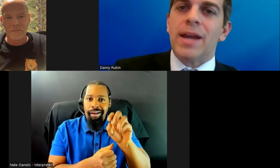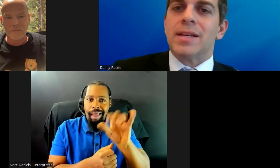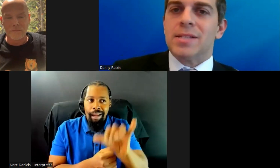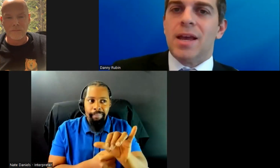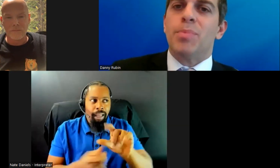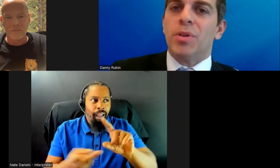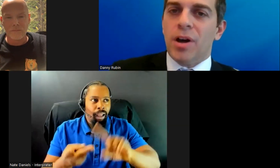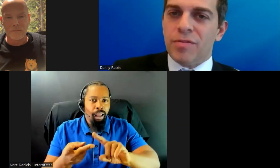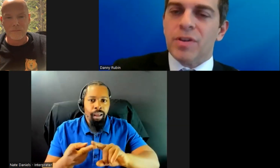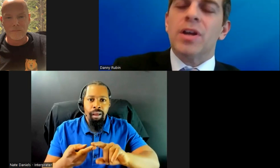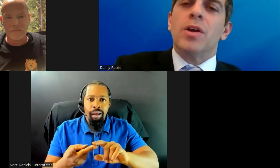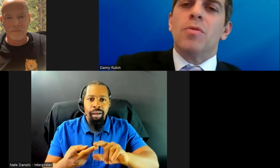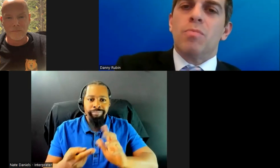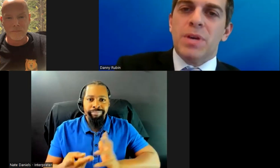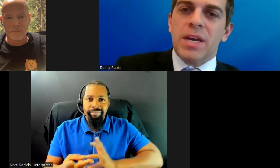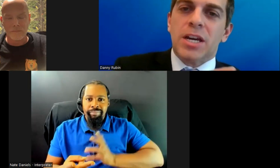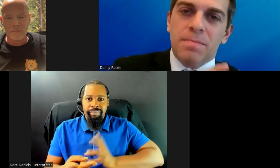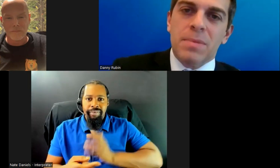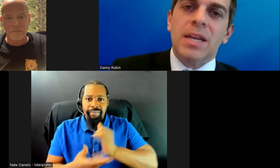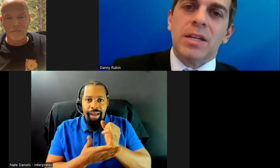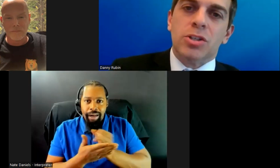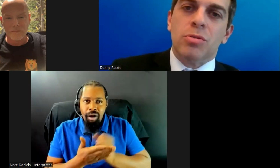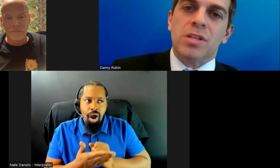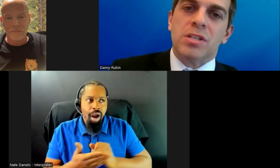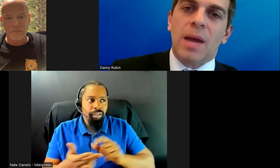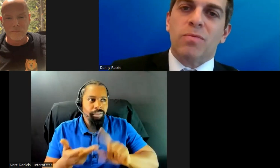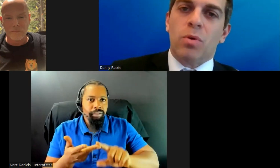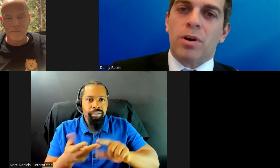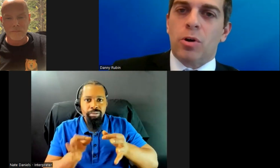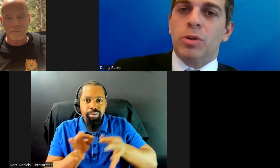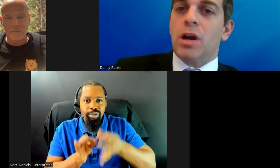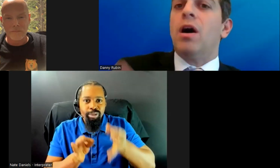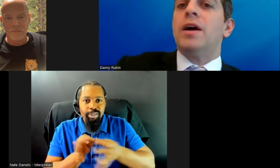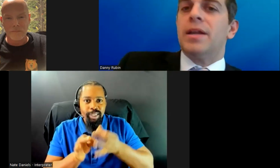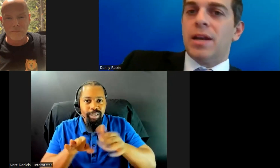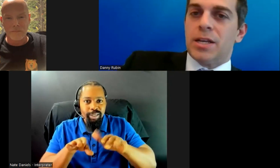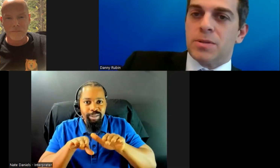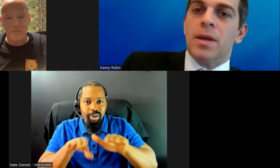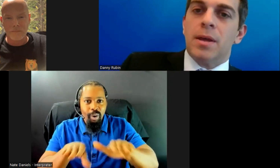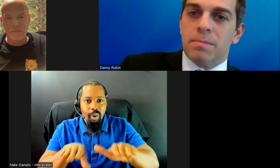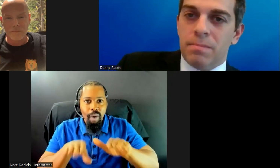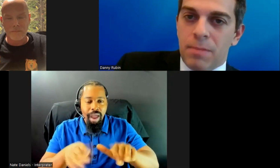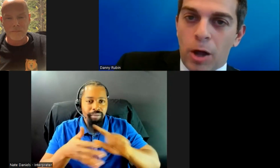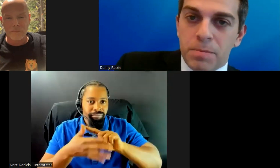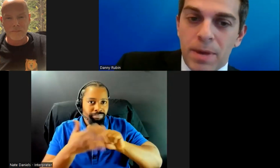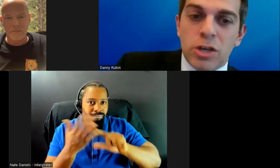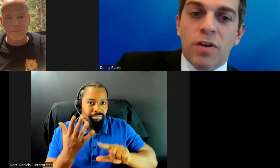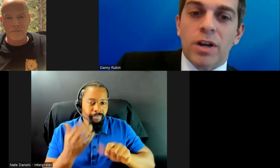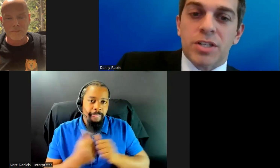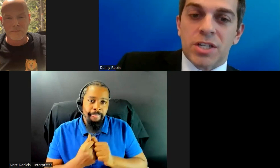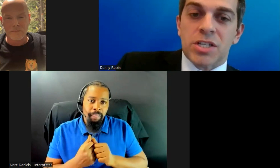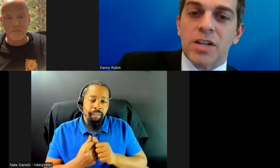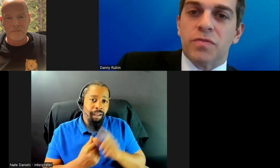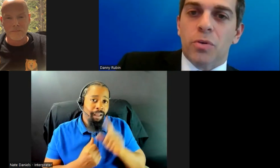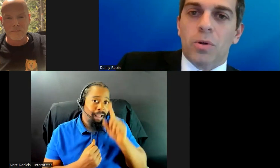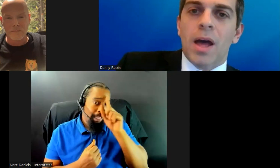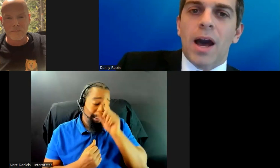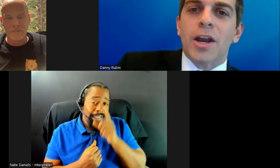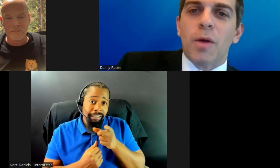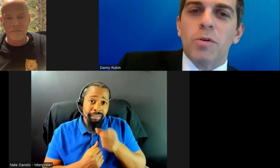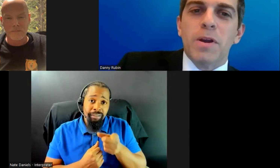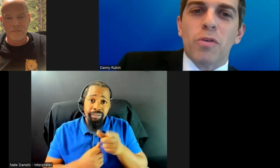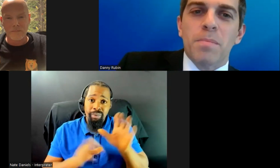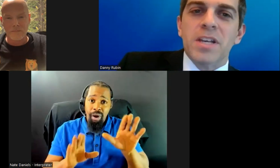you're a great example of being committed to this type of work early on, and it has helped make you very